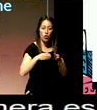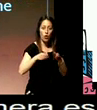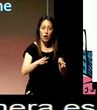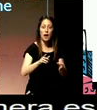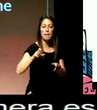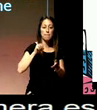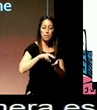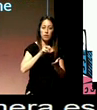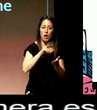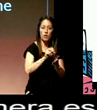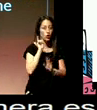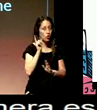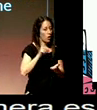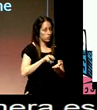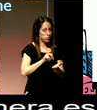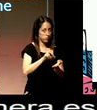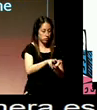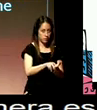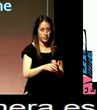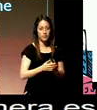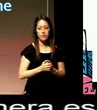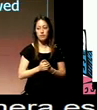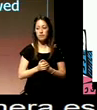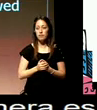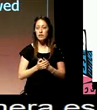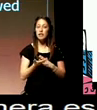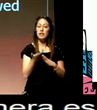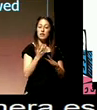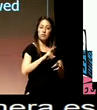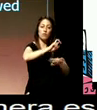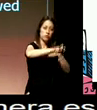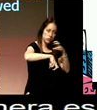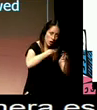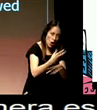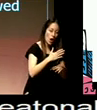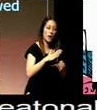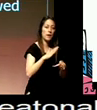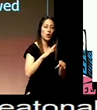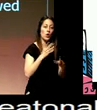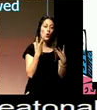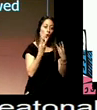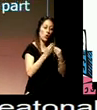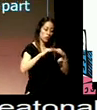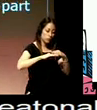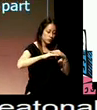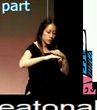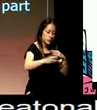renewed with new accessible pavements. This is not a part of this project, but of course it's